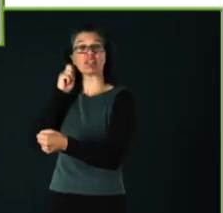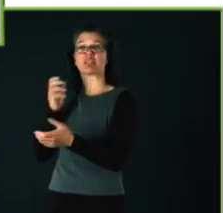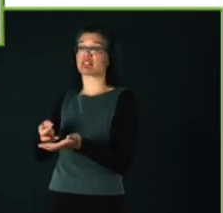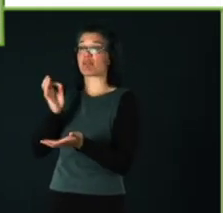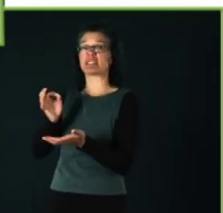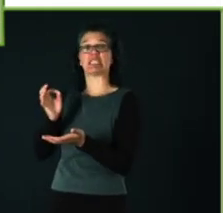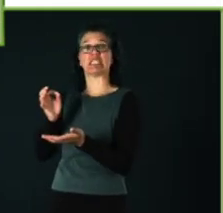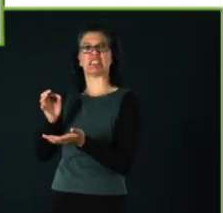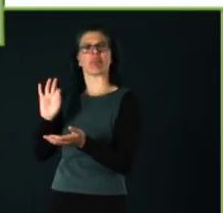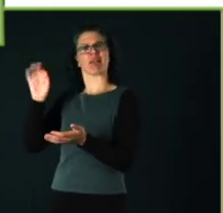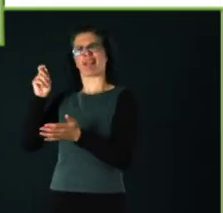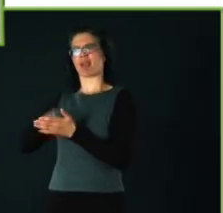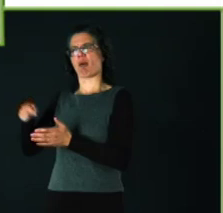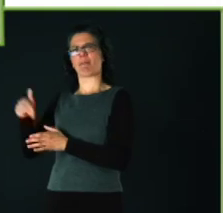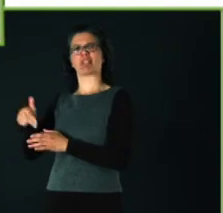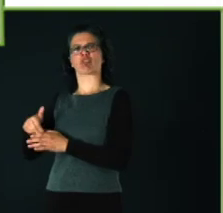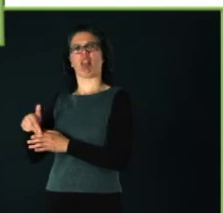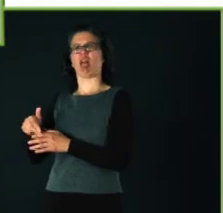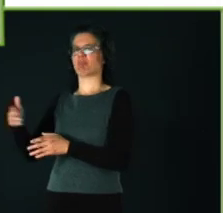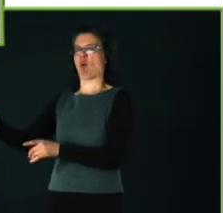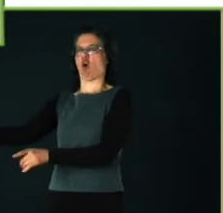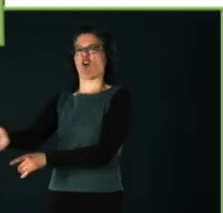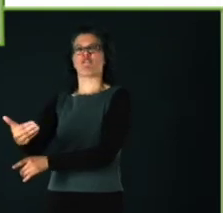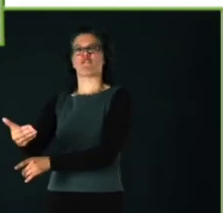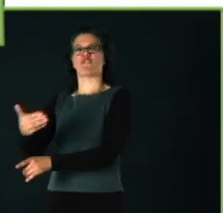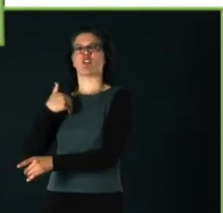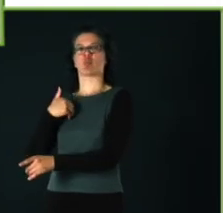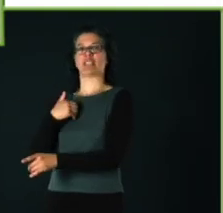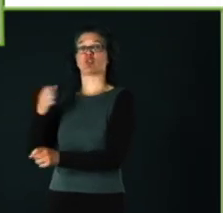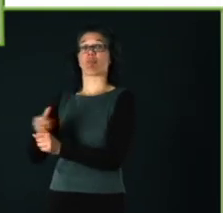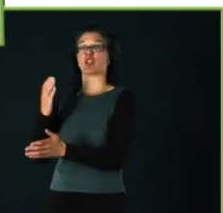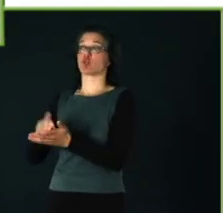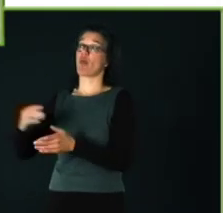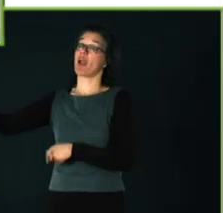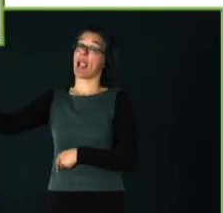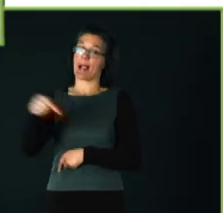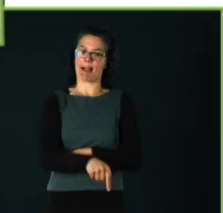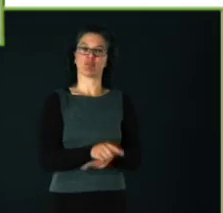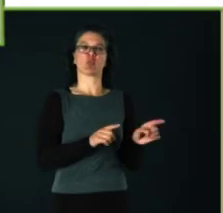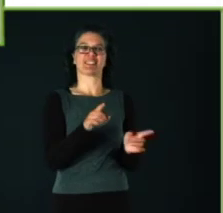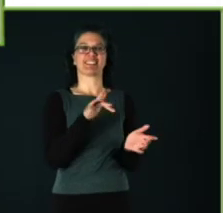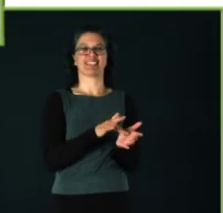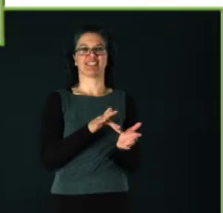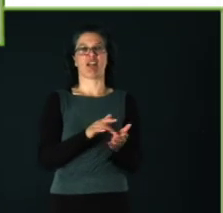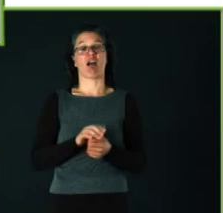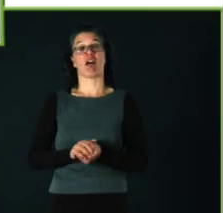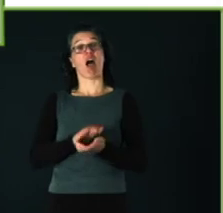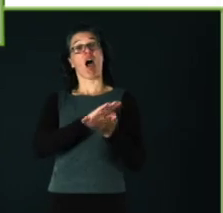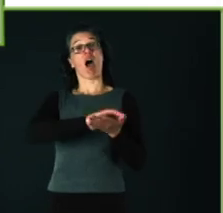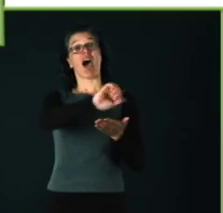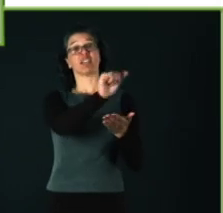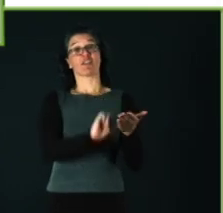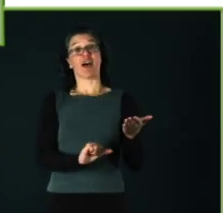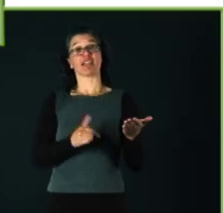buying petrol in town, so we can clip the ticket and make sure that they are coming into town. Hantavasa, yes, I